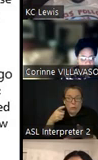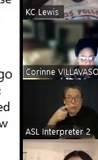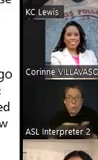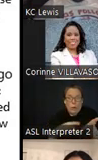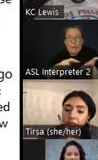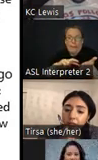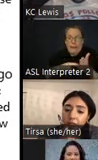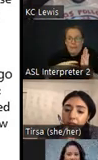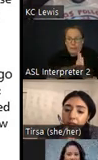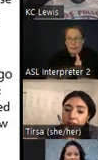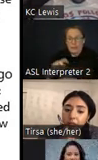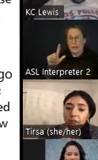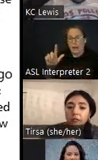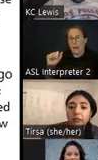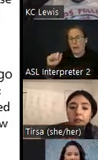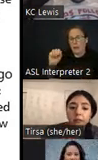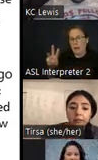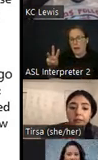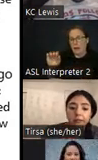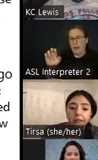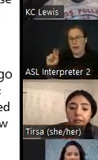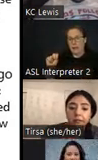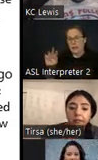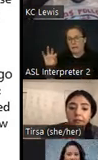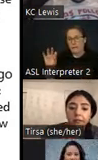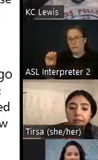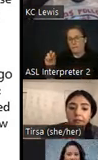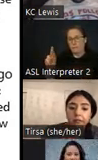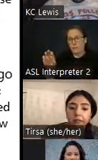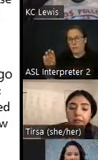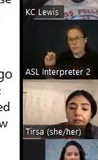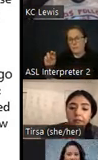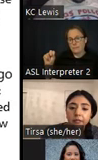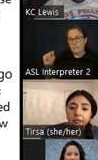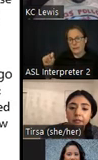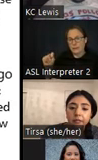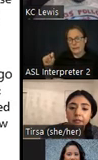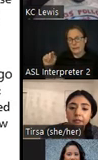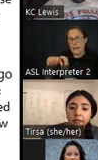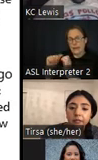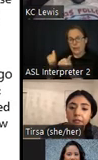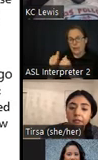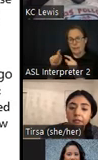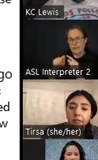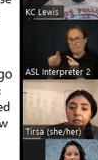definition of law enforcement agency is, since this is actually something that is coming out of the charter itself.